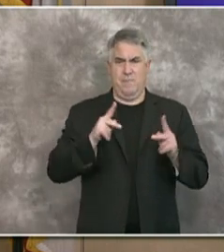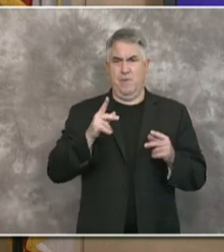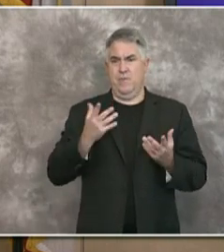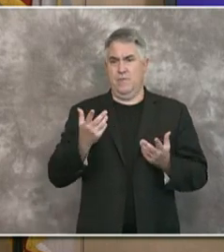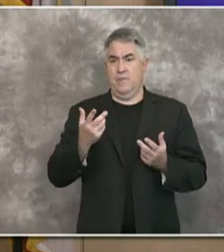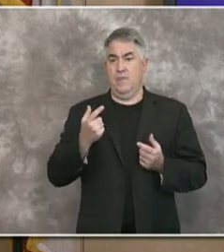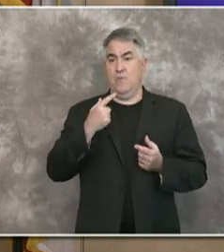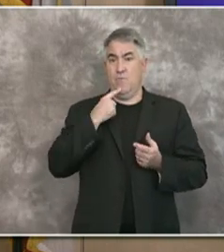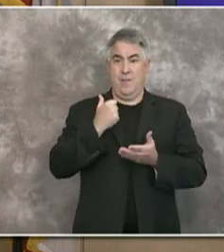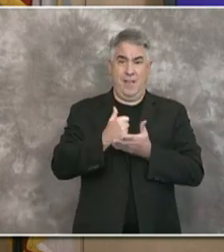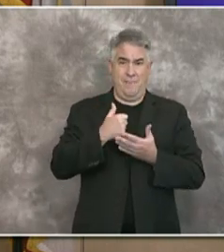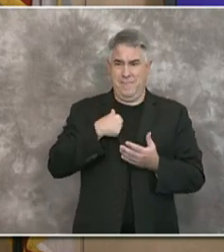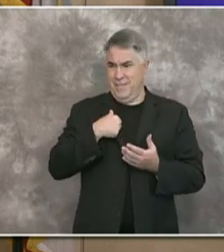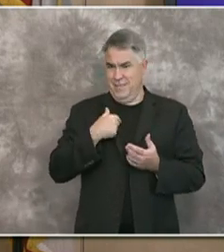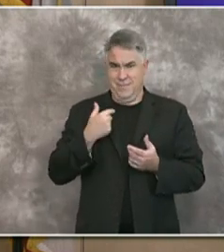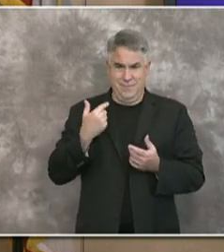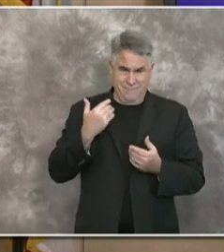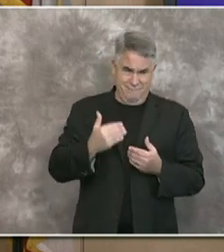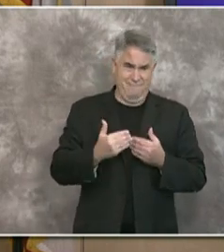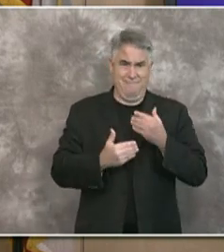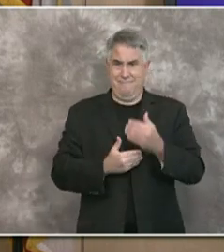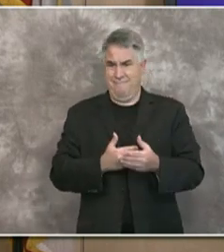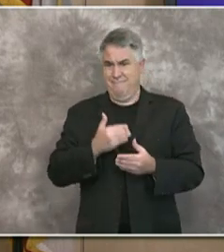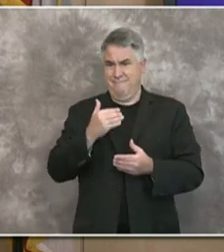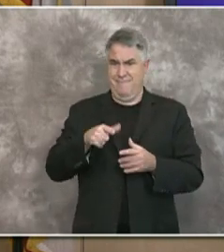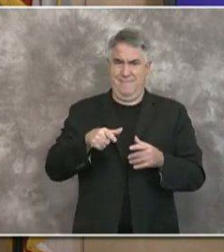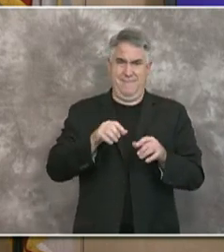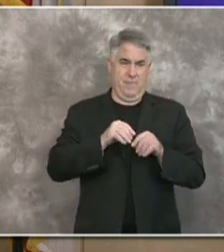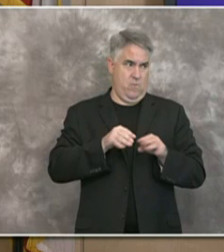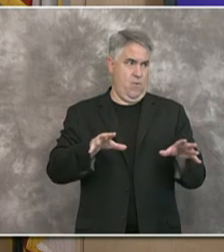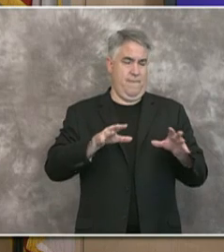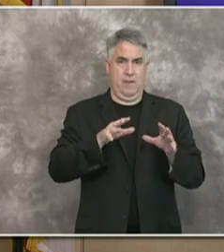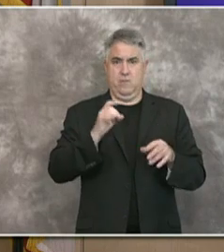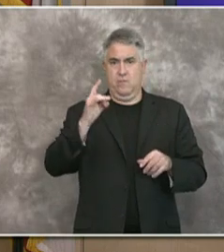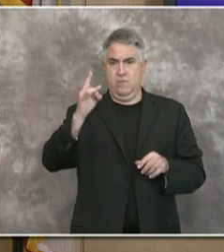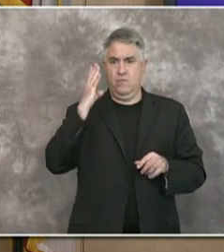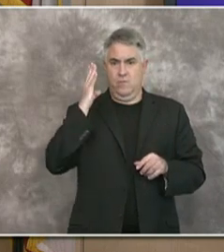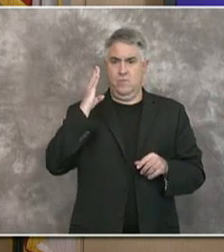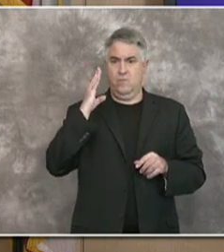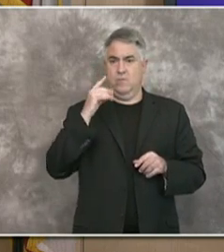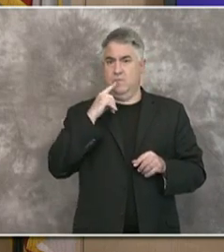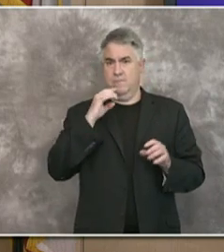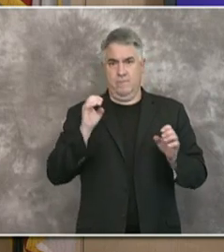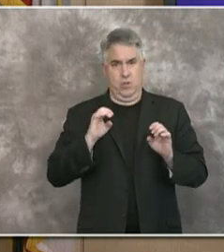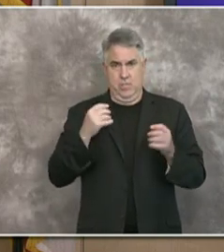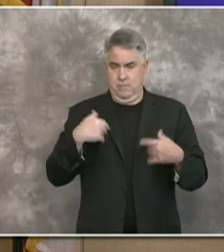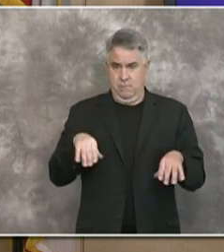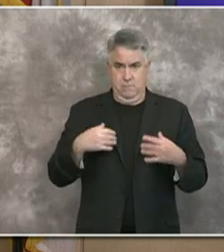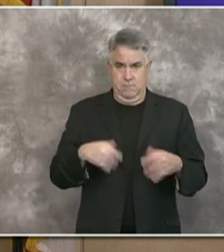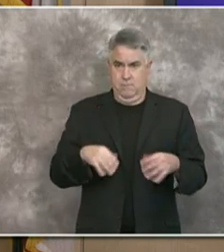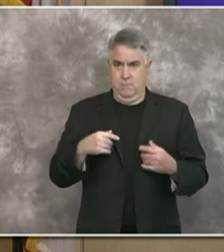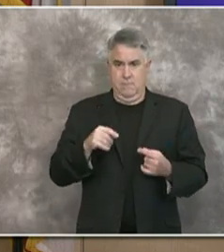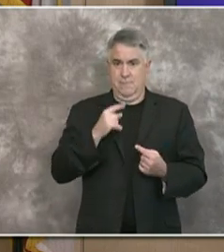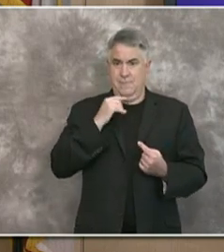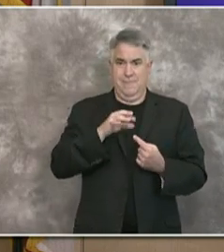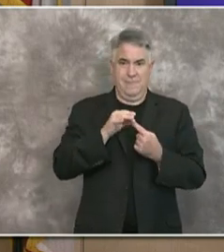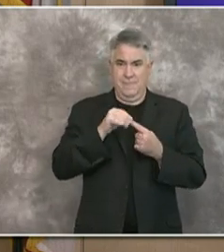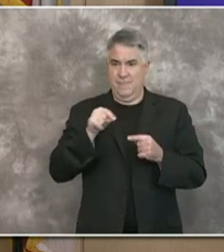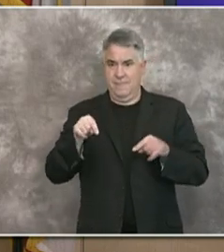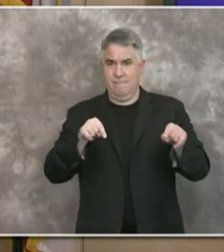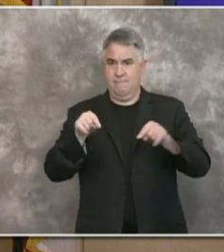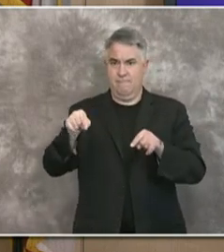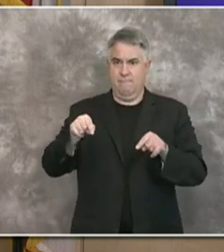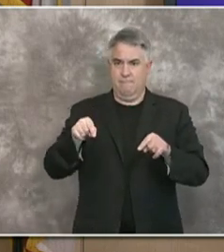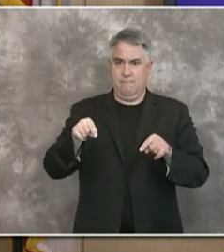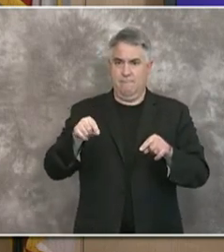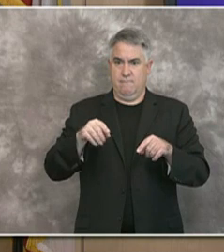get us through this pandemic crisis in a safe manner, with very few exceptions. People followed the public health order